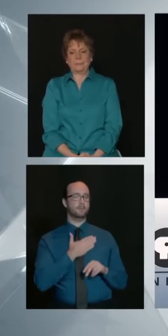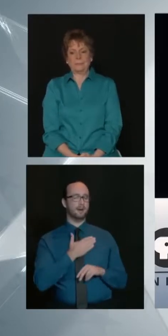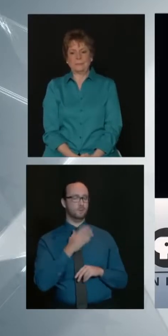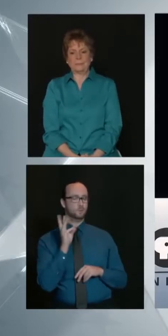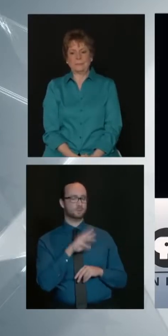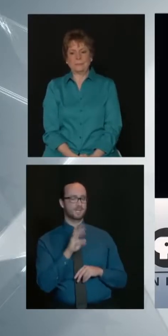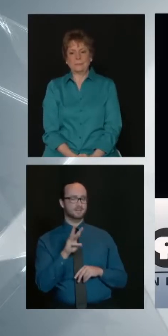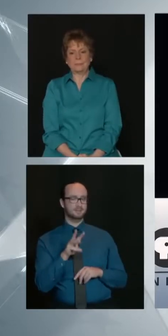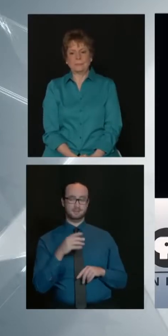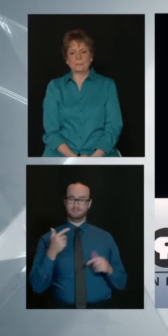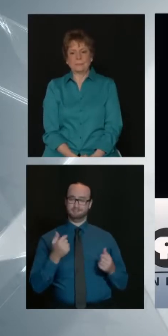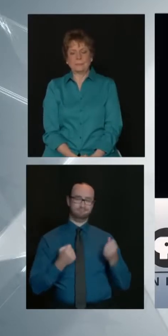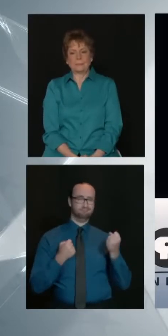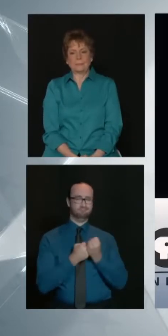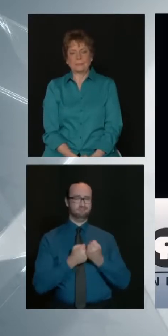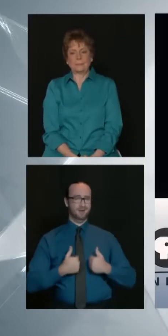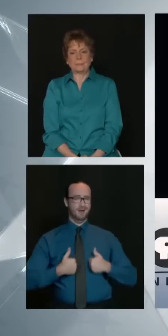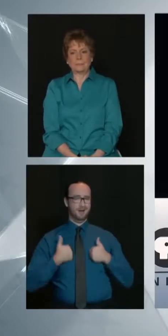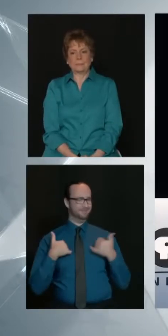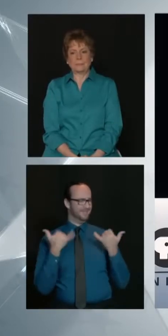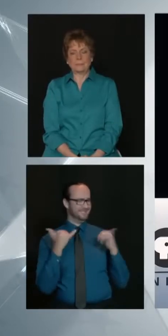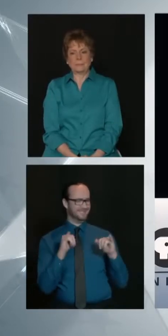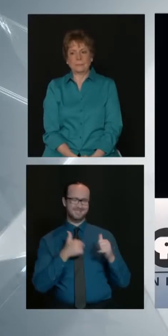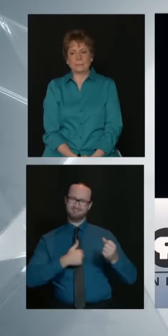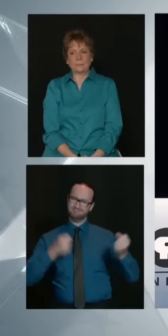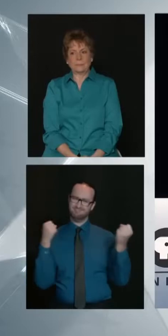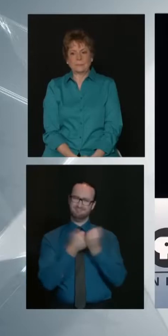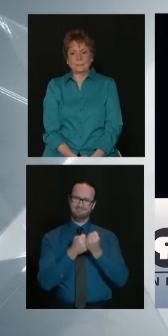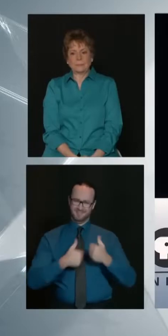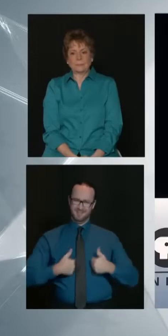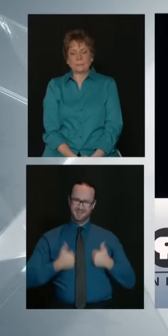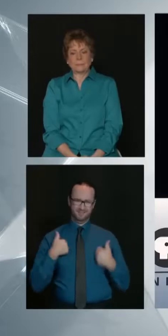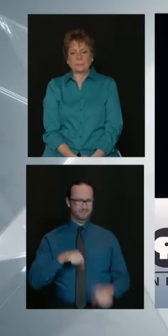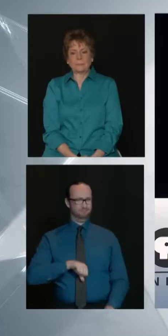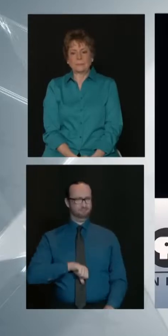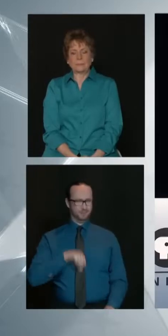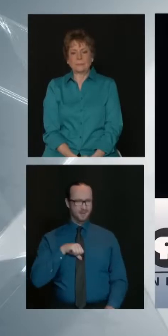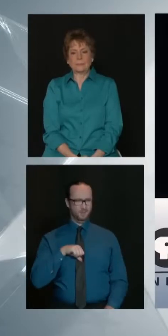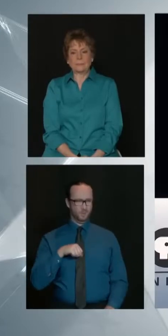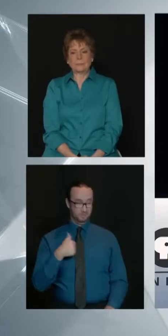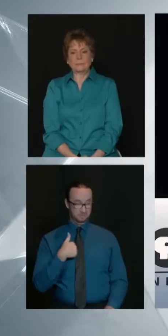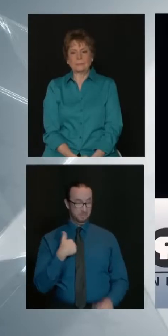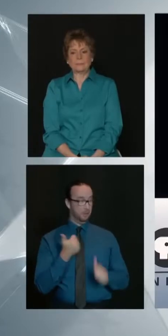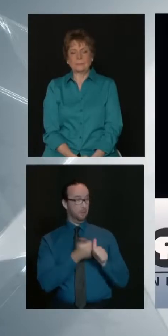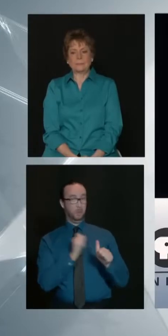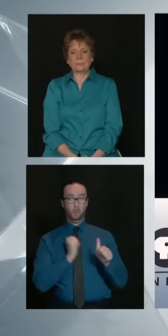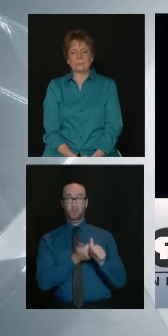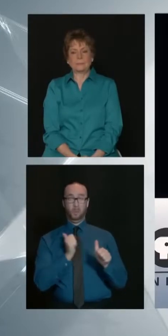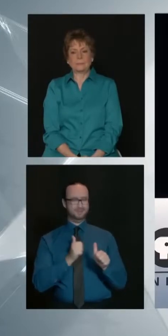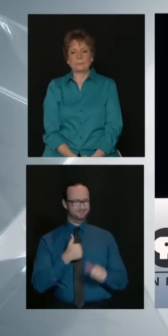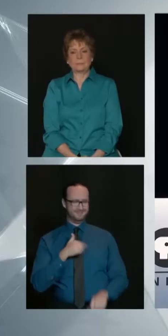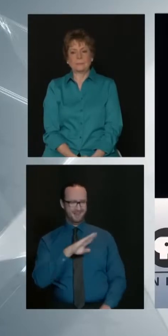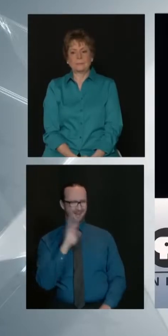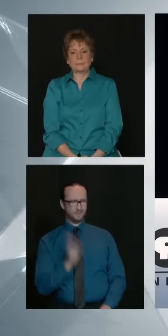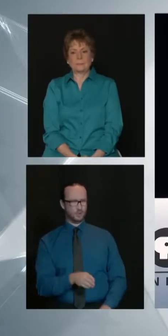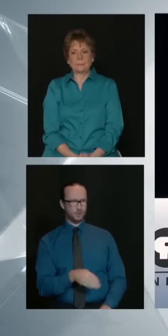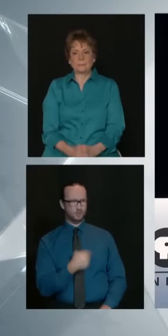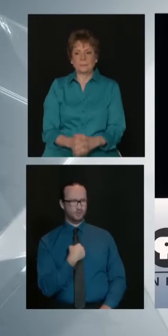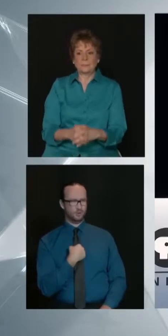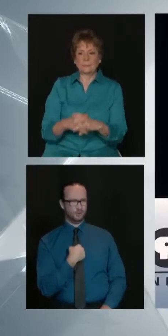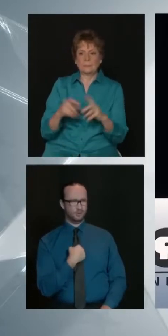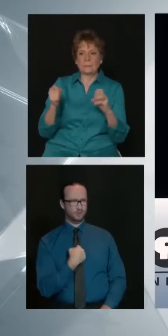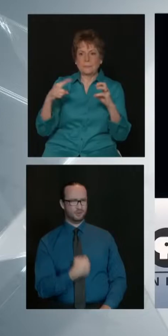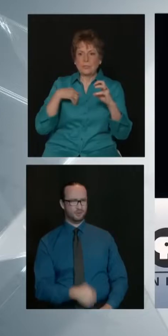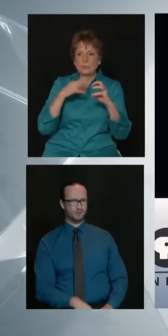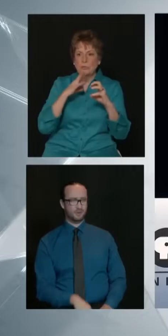running nationwide. I'm pro-life. I'm proud to be pro-life. I will never run from that. From conception? I'm pro-life as a matter of